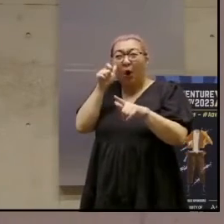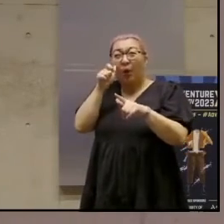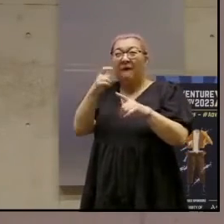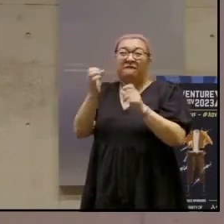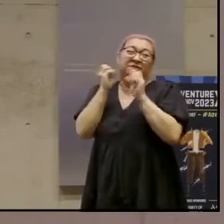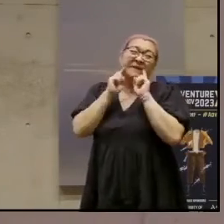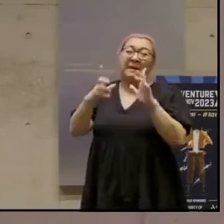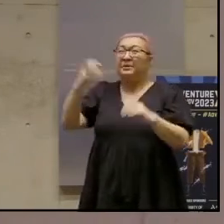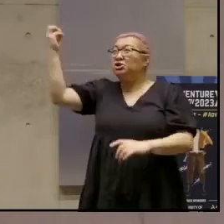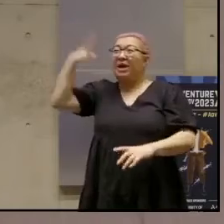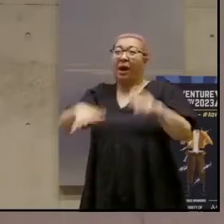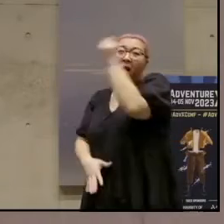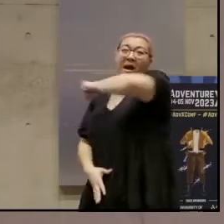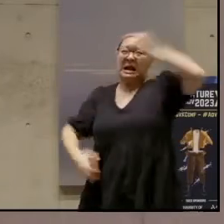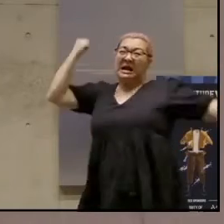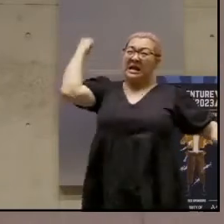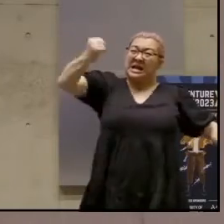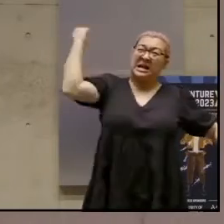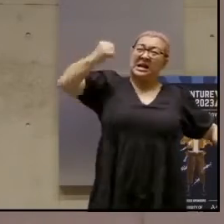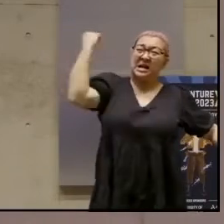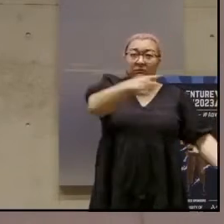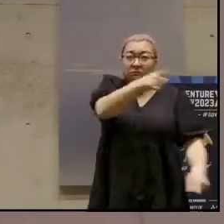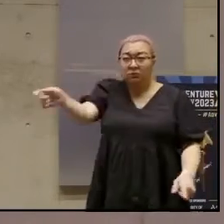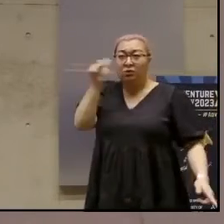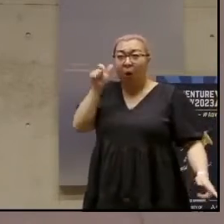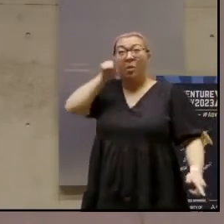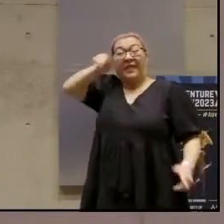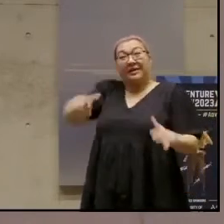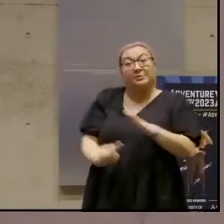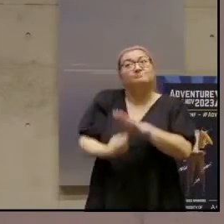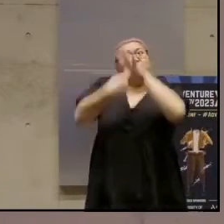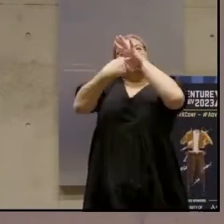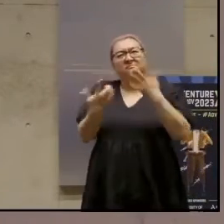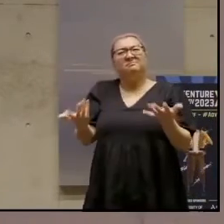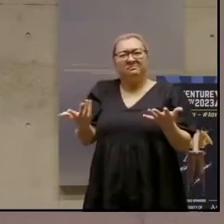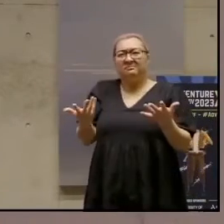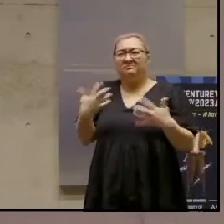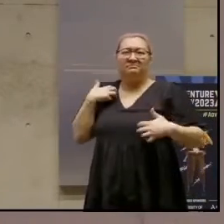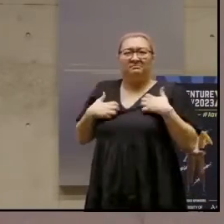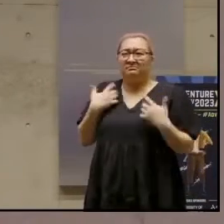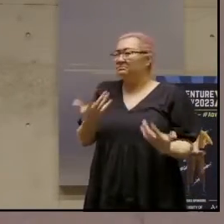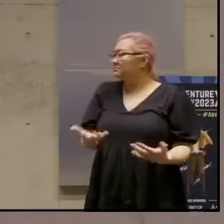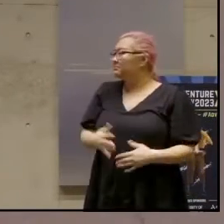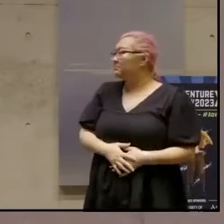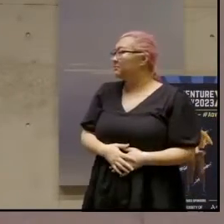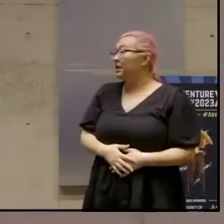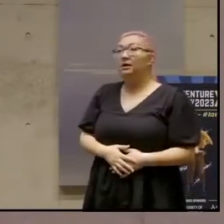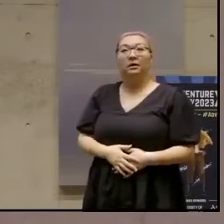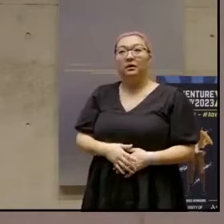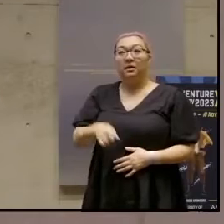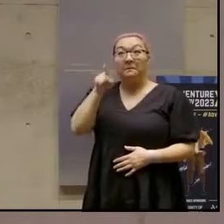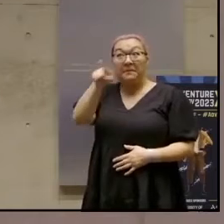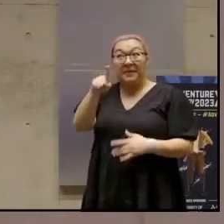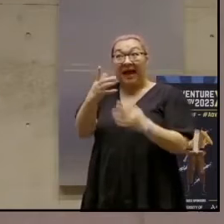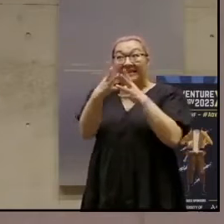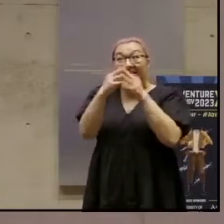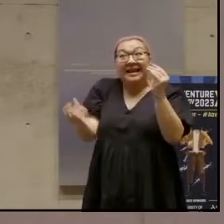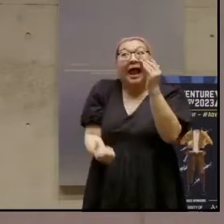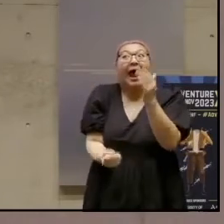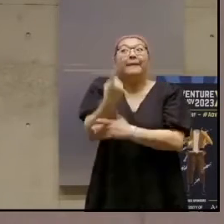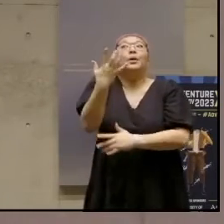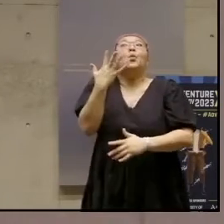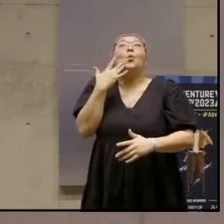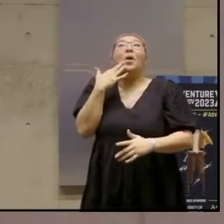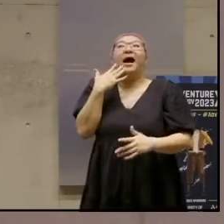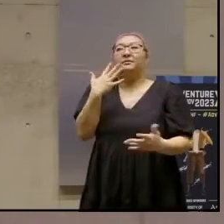Right? Yeah, that's the climax of Psycho. But Christopher, those of you that are film nerds in the house, where does that scene happen?